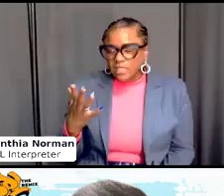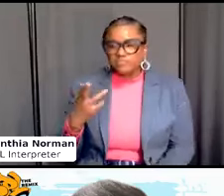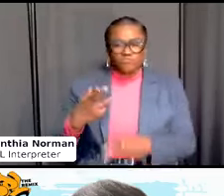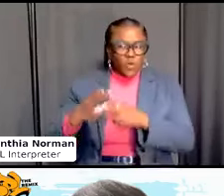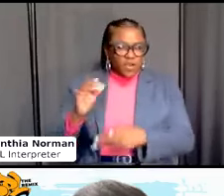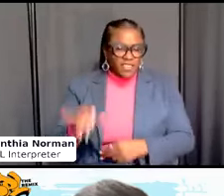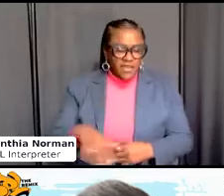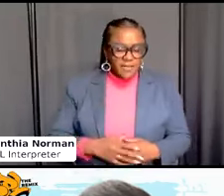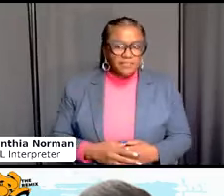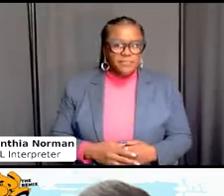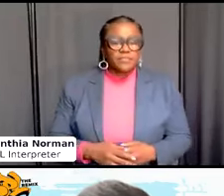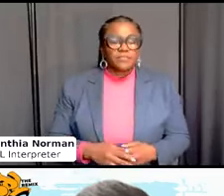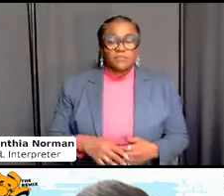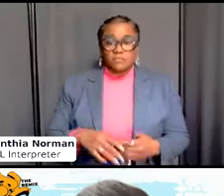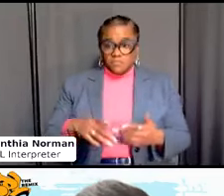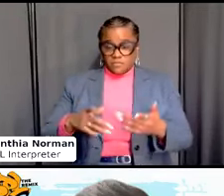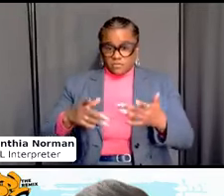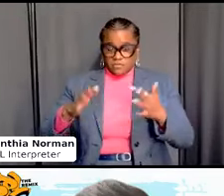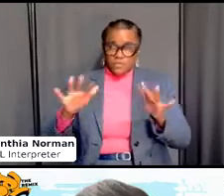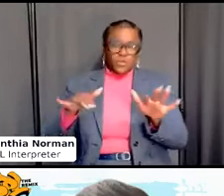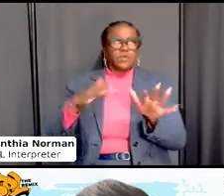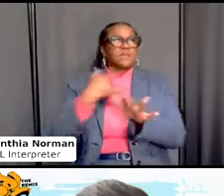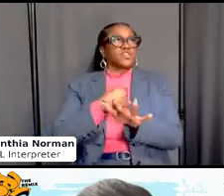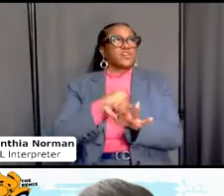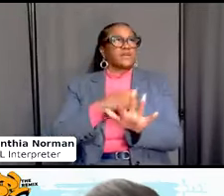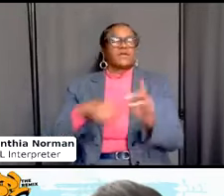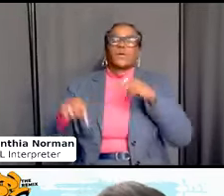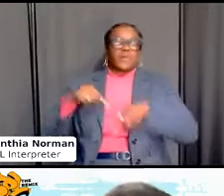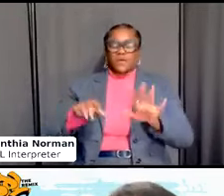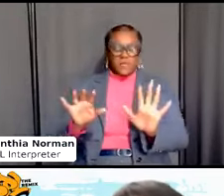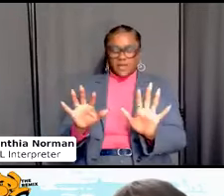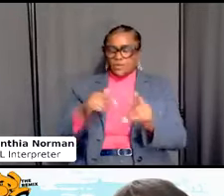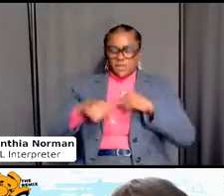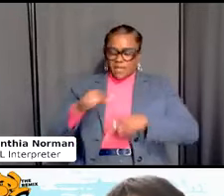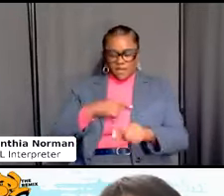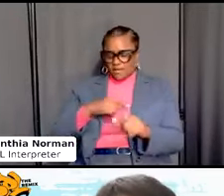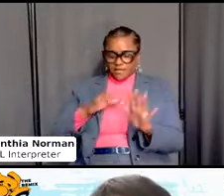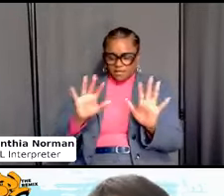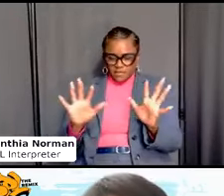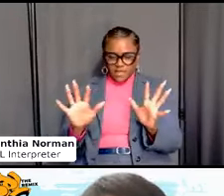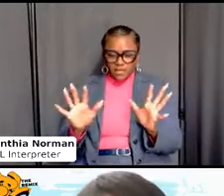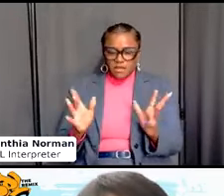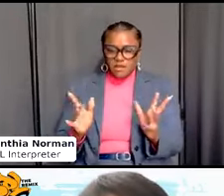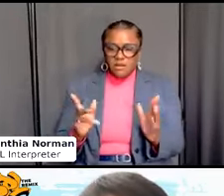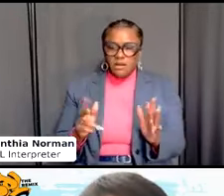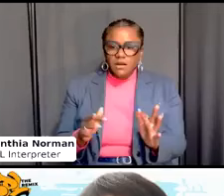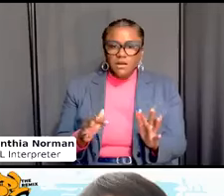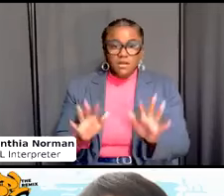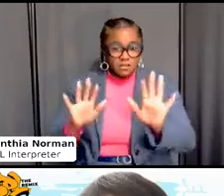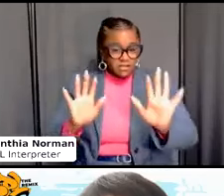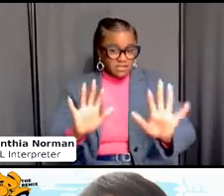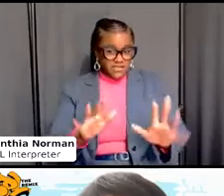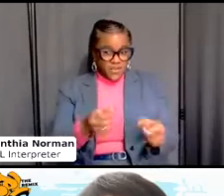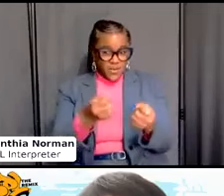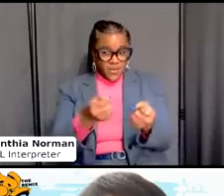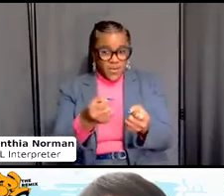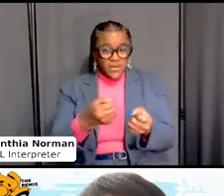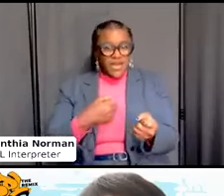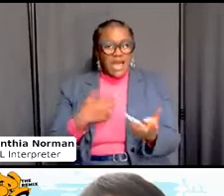that these, okay, I'm sorry. Let me go back. I'm getting ahead of myself. Well, That I would like